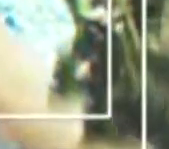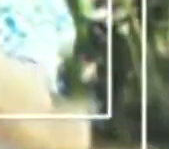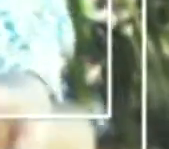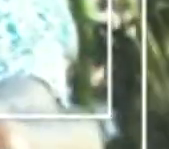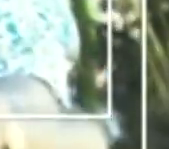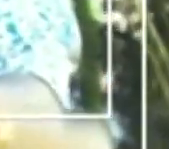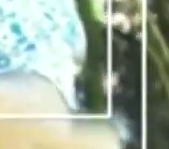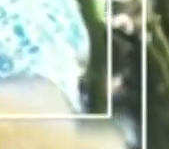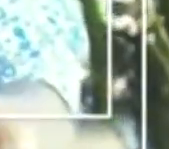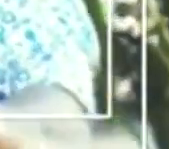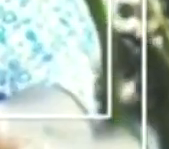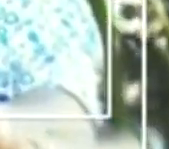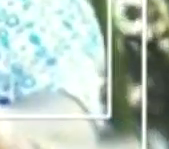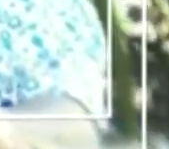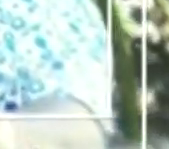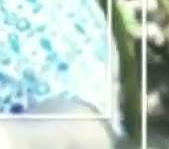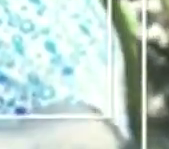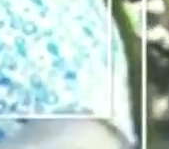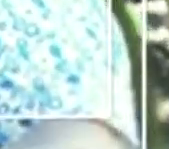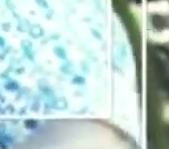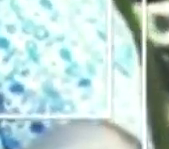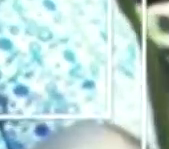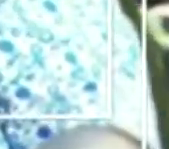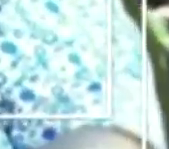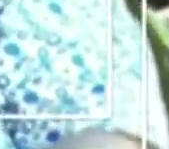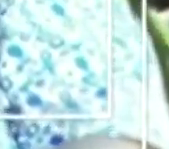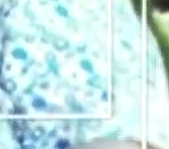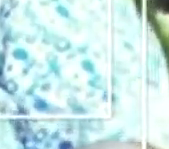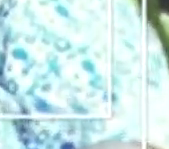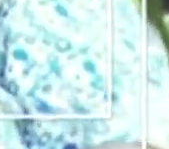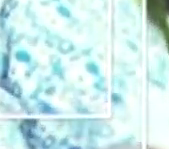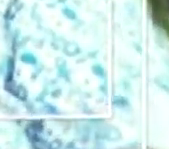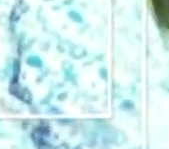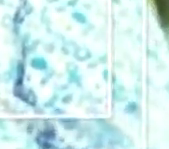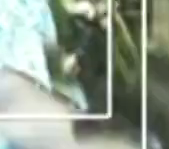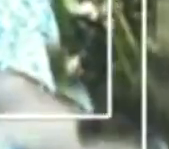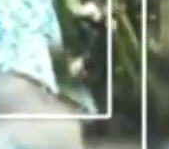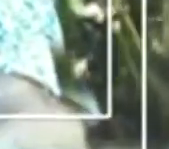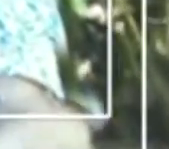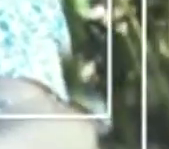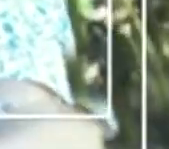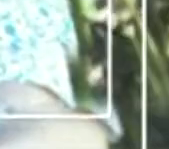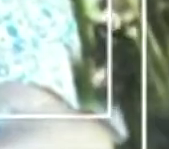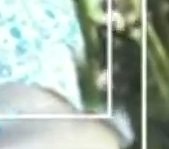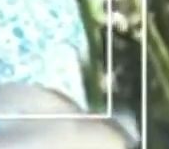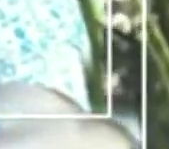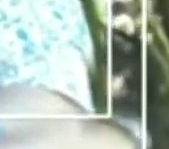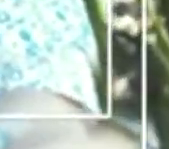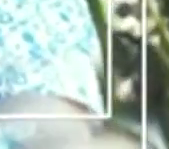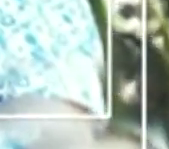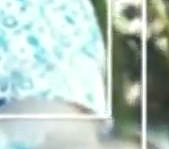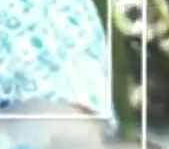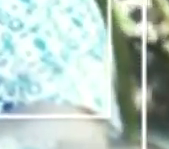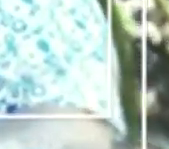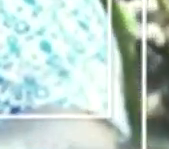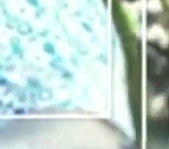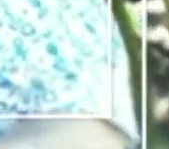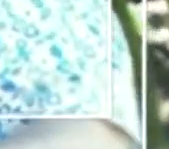It has never been rosy for me. The people who are watching from outside thought that I was enjoying too